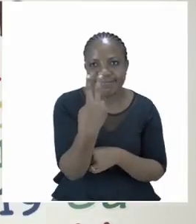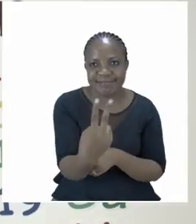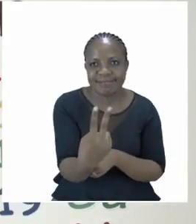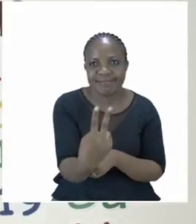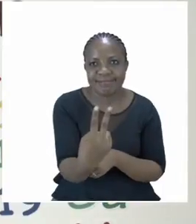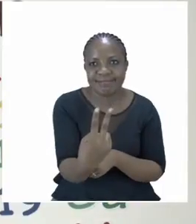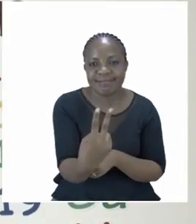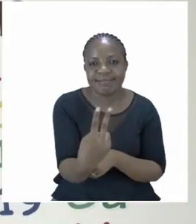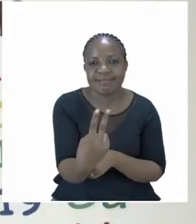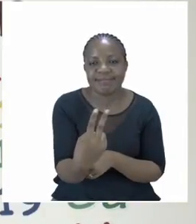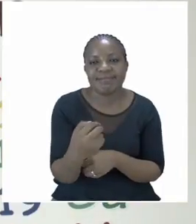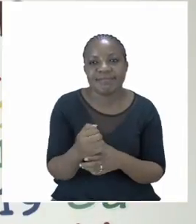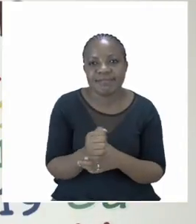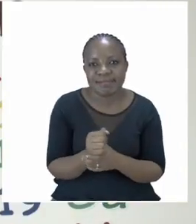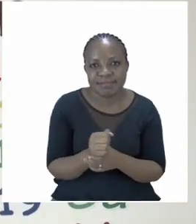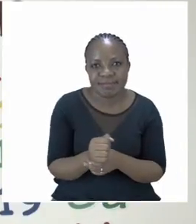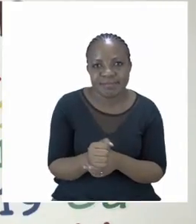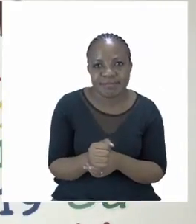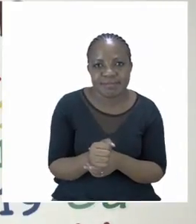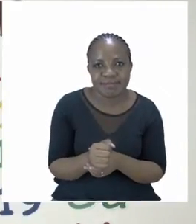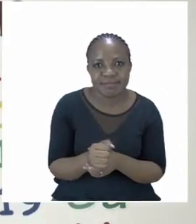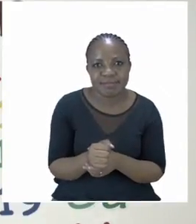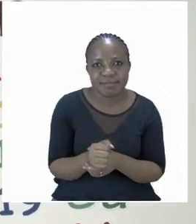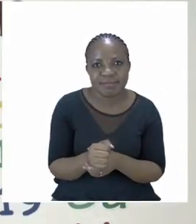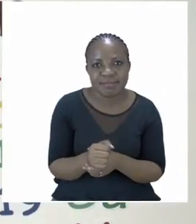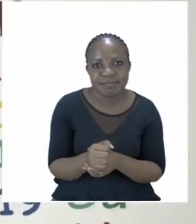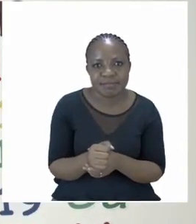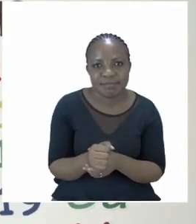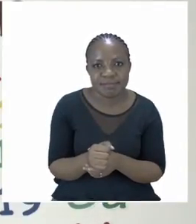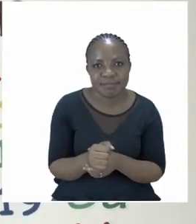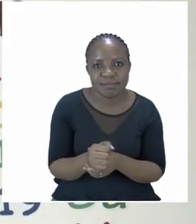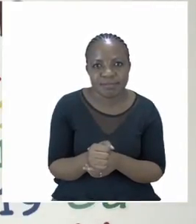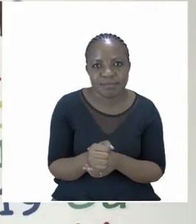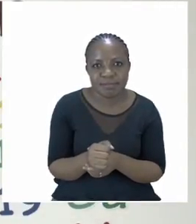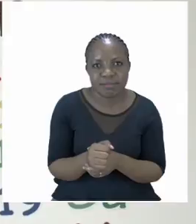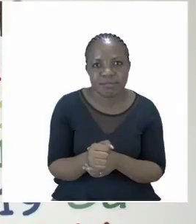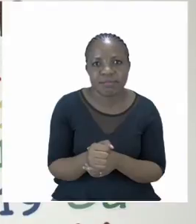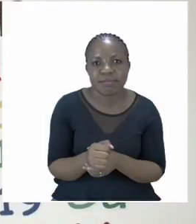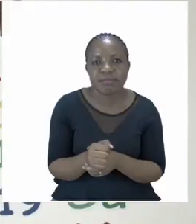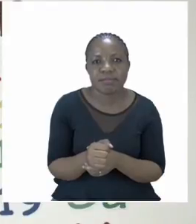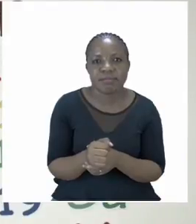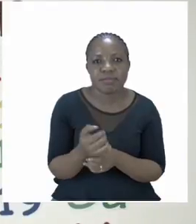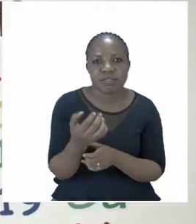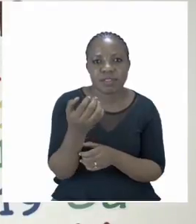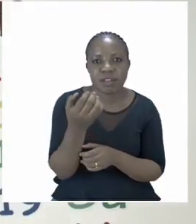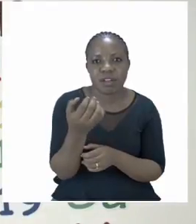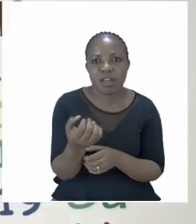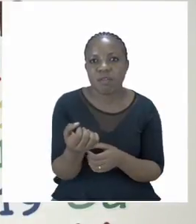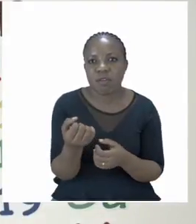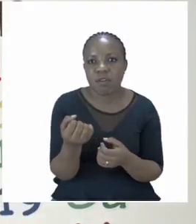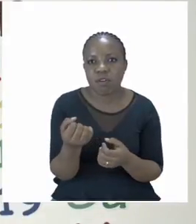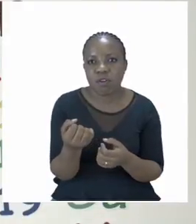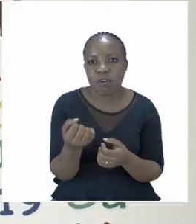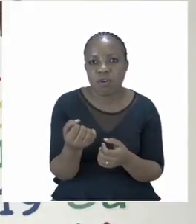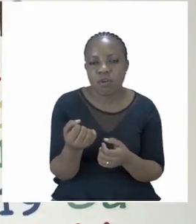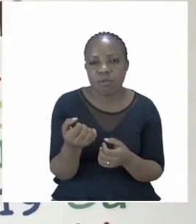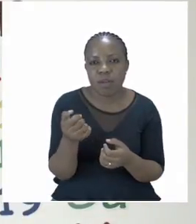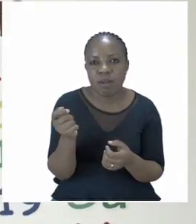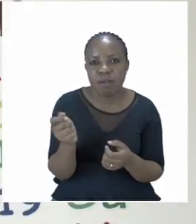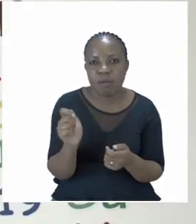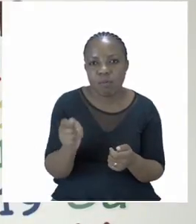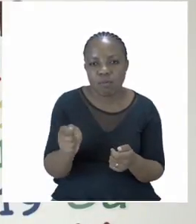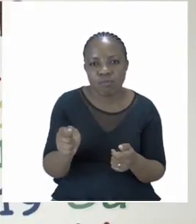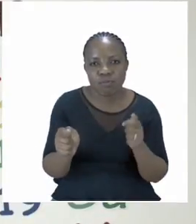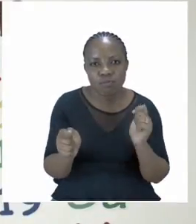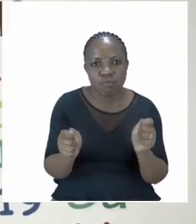good. I have two shakers. Now we are talking about other things that can